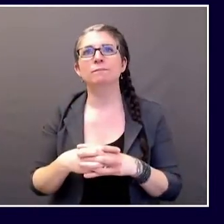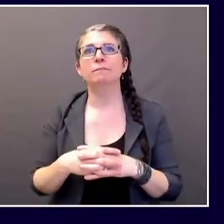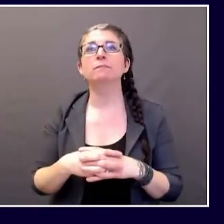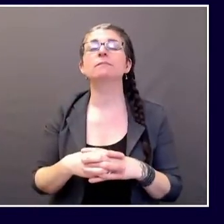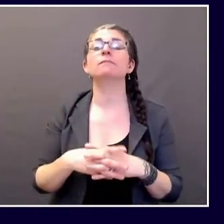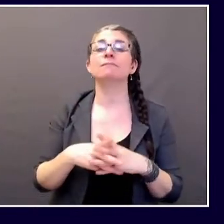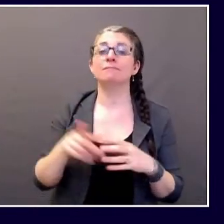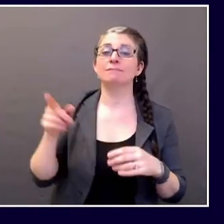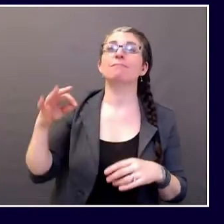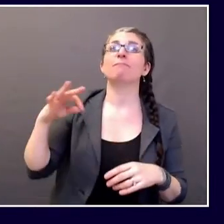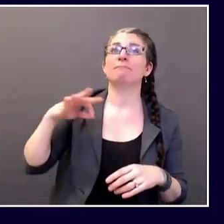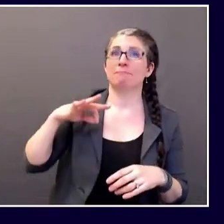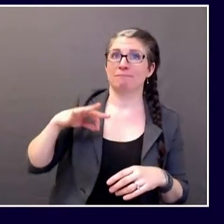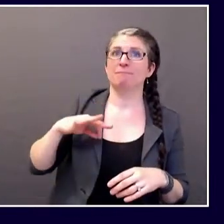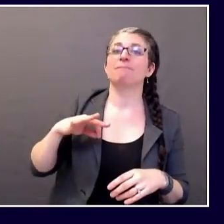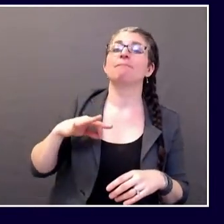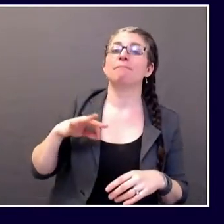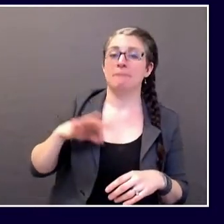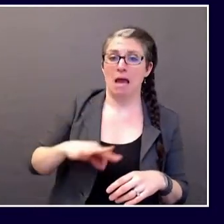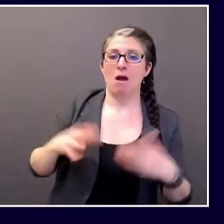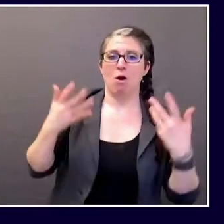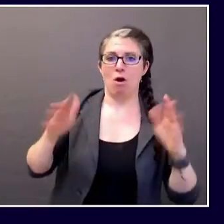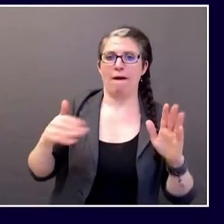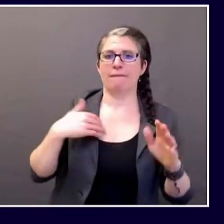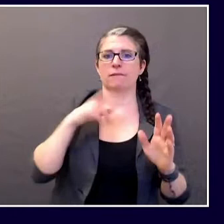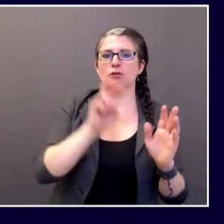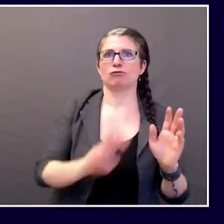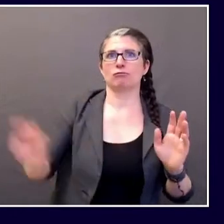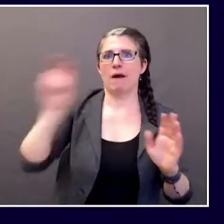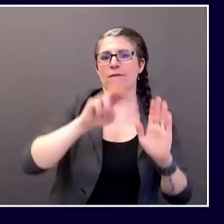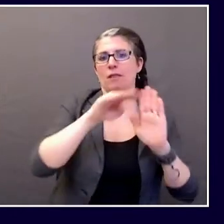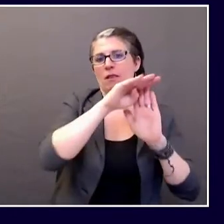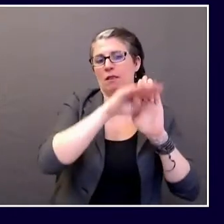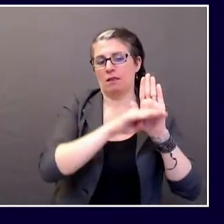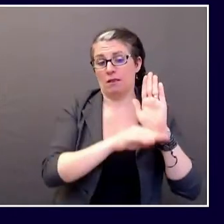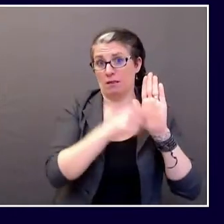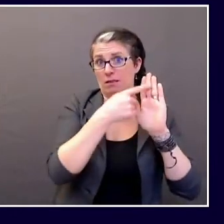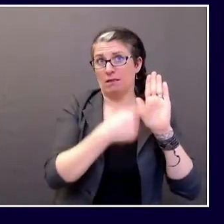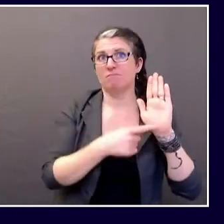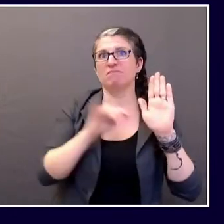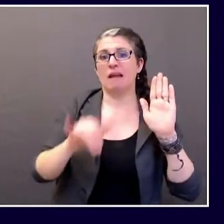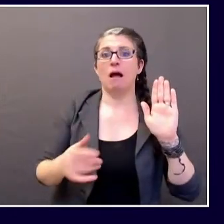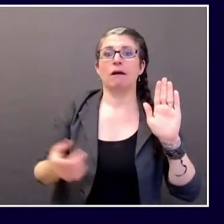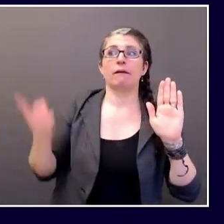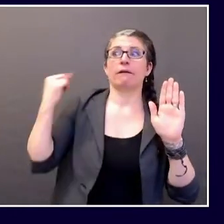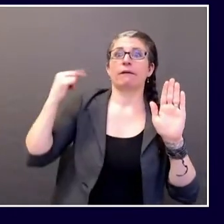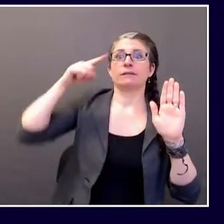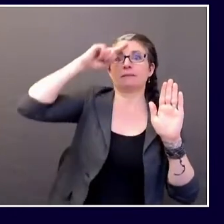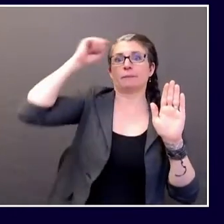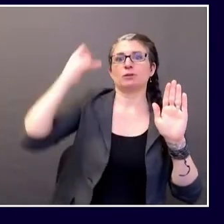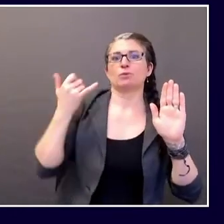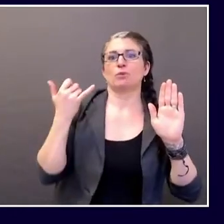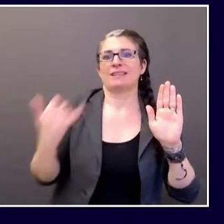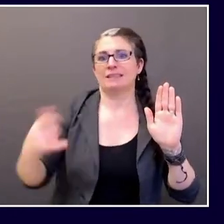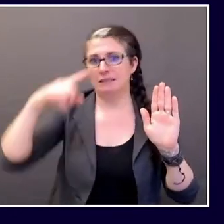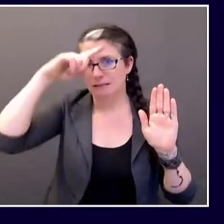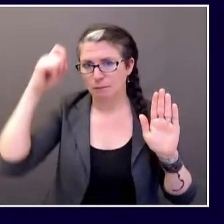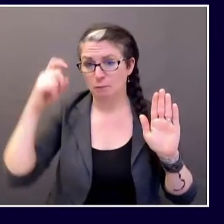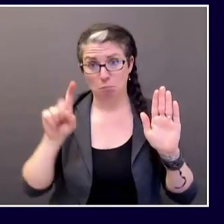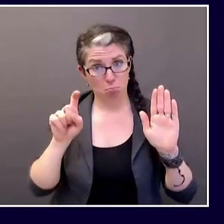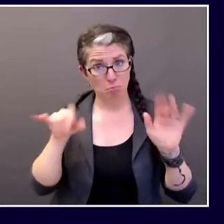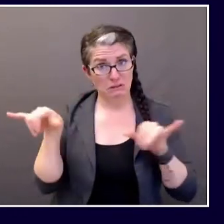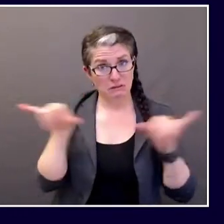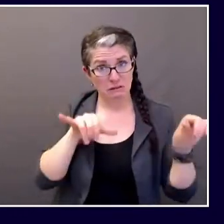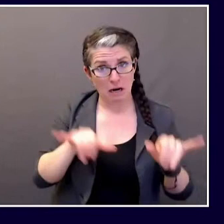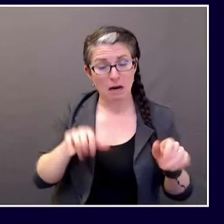policy, trying to do the projections about how many of our residents will be vaccinated at what pace. Should we get some predictability